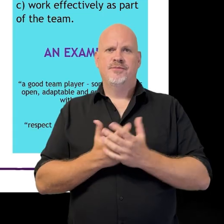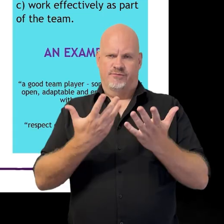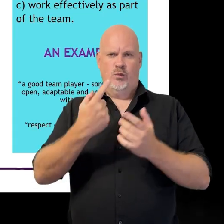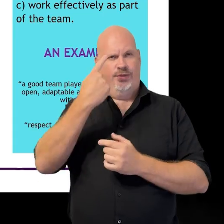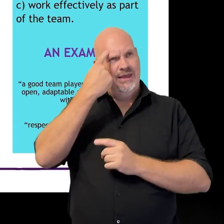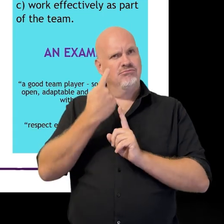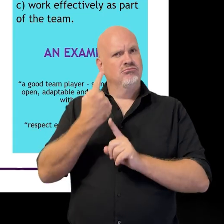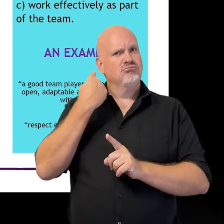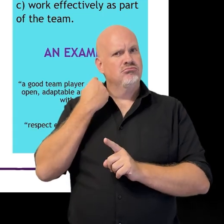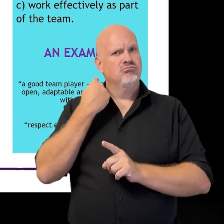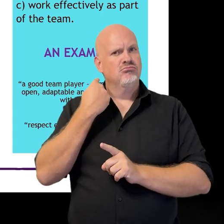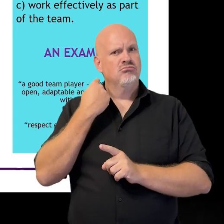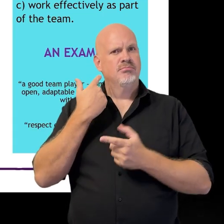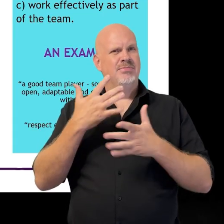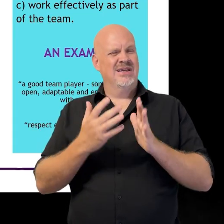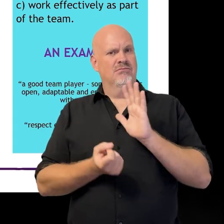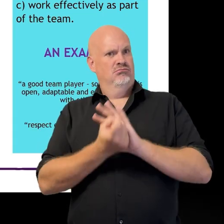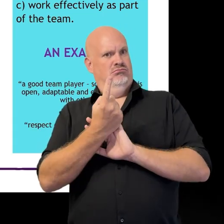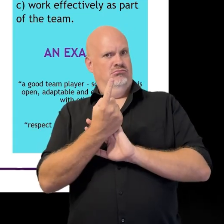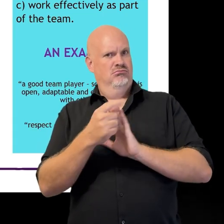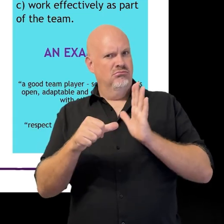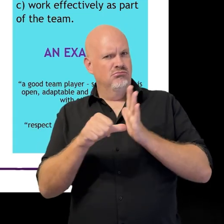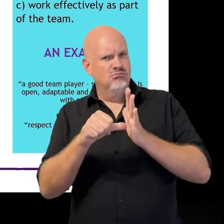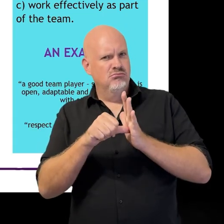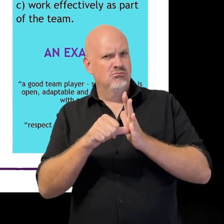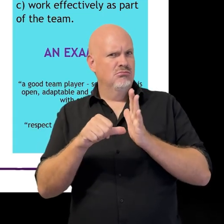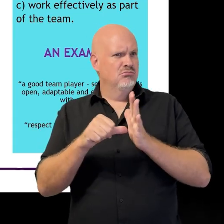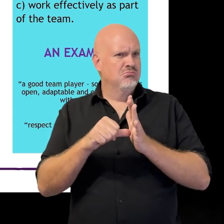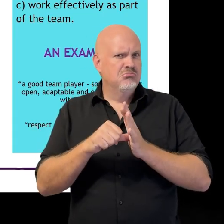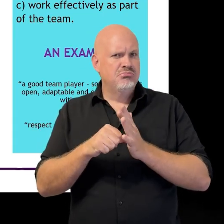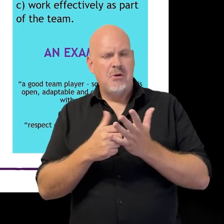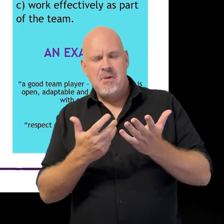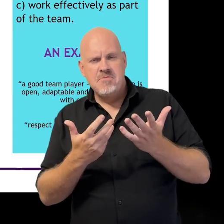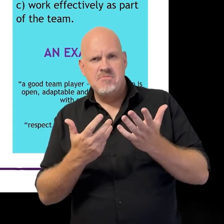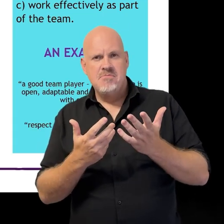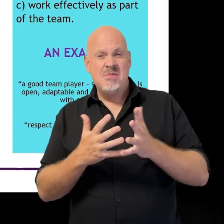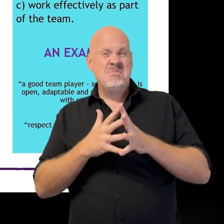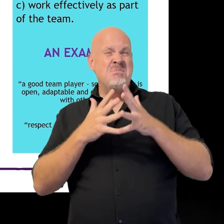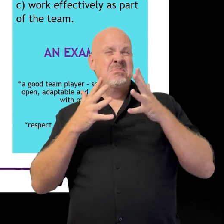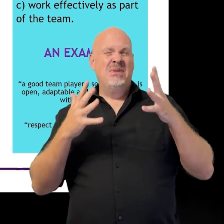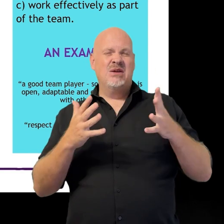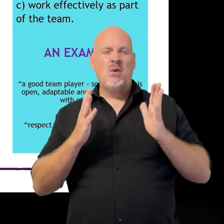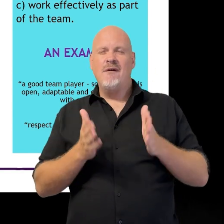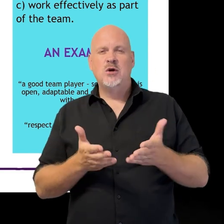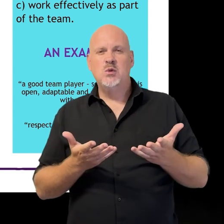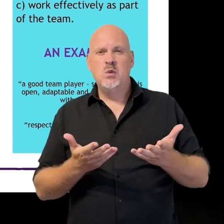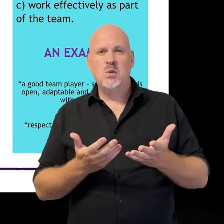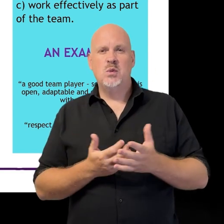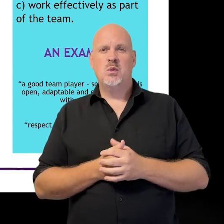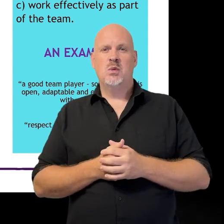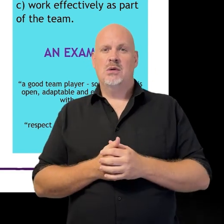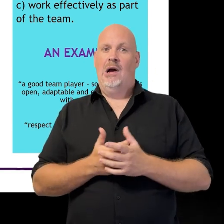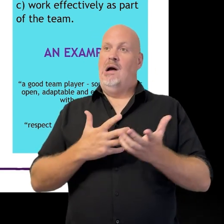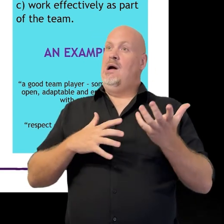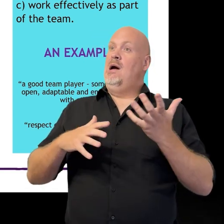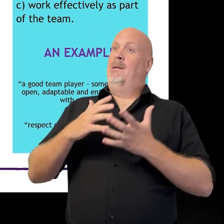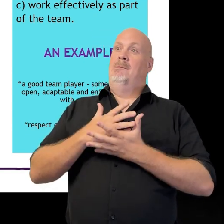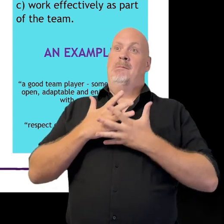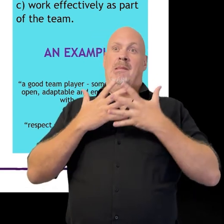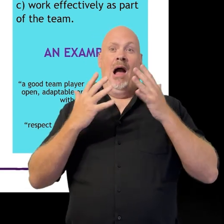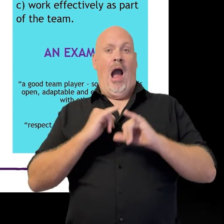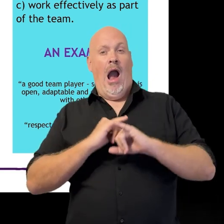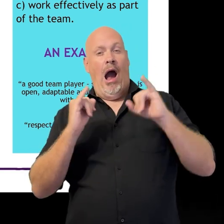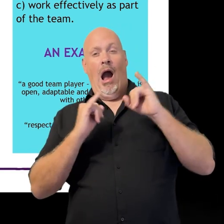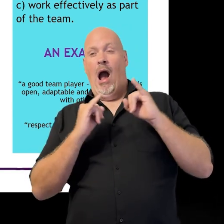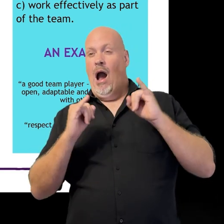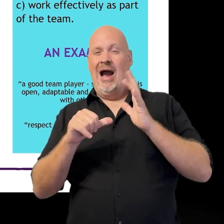values. Did you do it in a way that was honest, kind and open? Don't focus too much on those values. It's not all about that. The